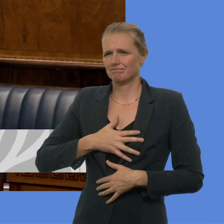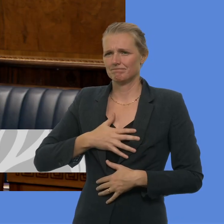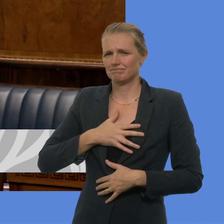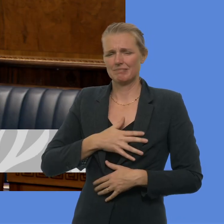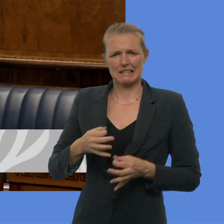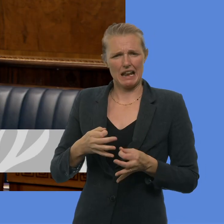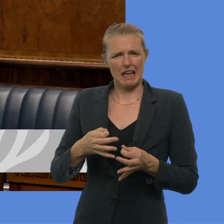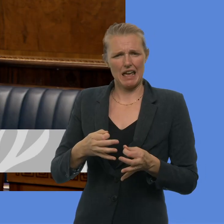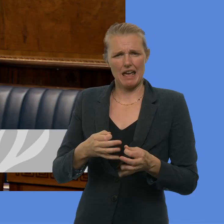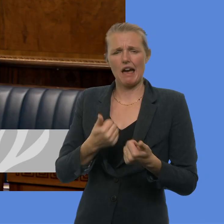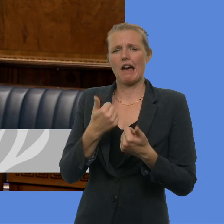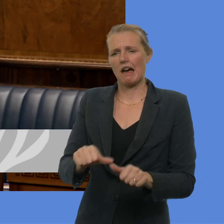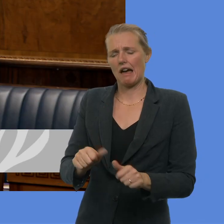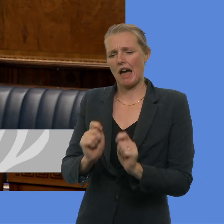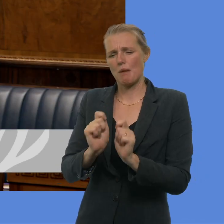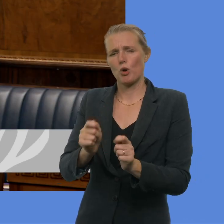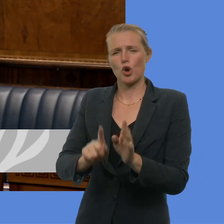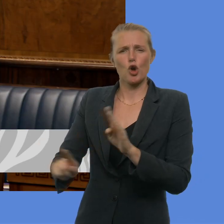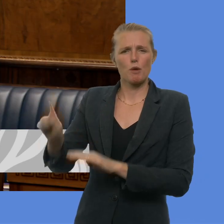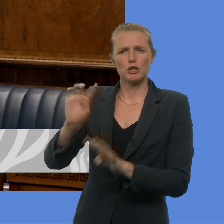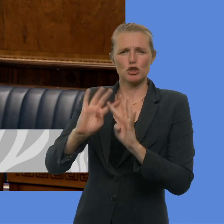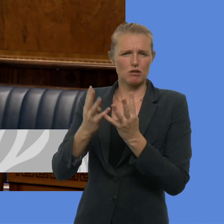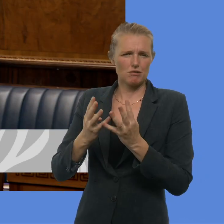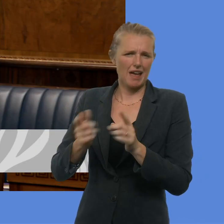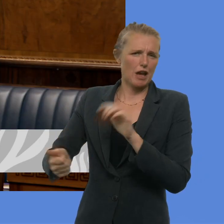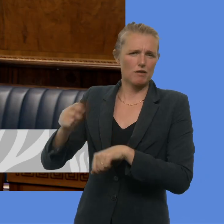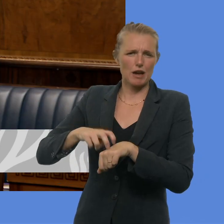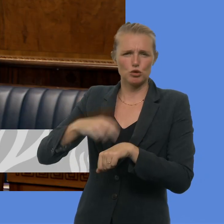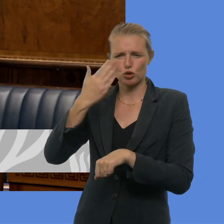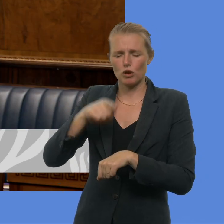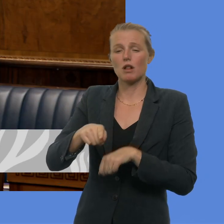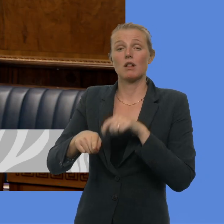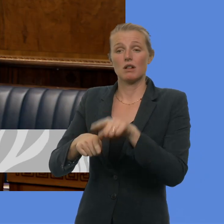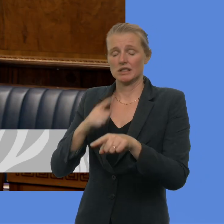the Commissioner. Can you tell us what is the delay in these